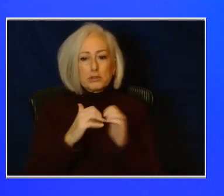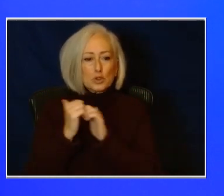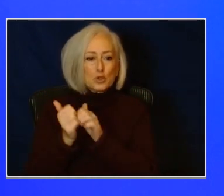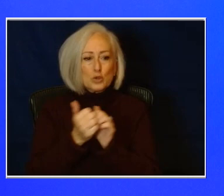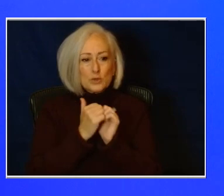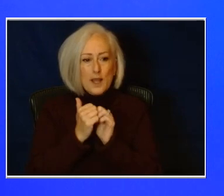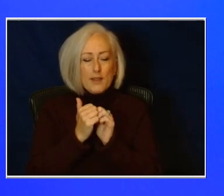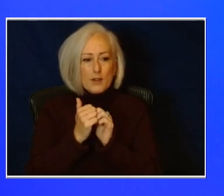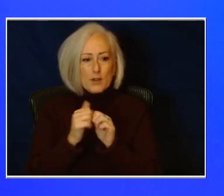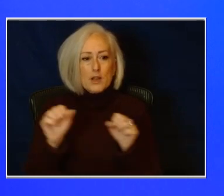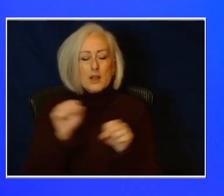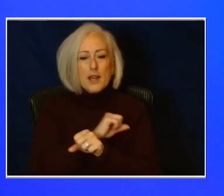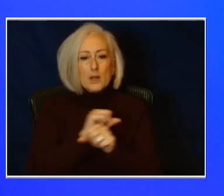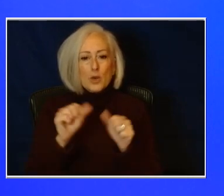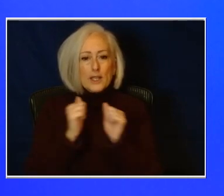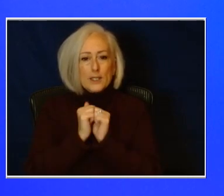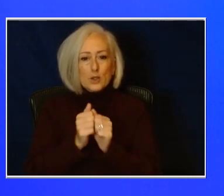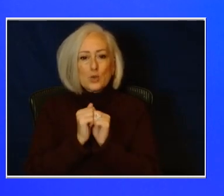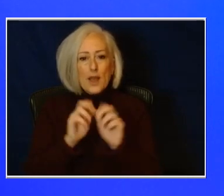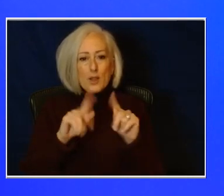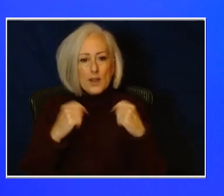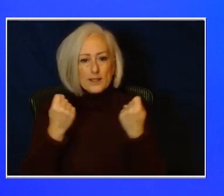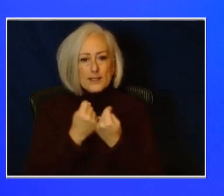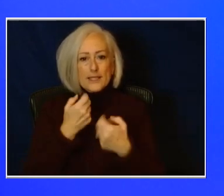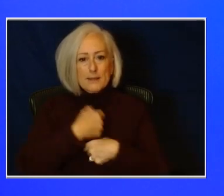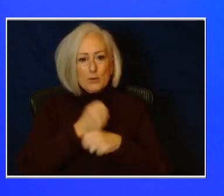working as a team to make this happen. And